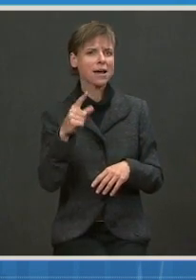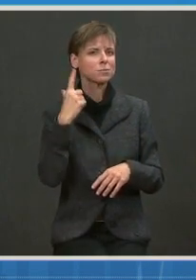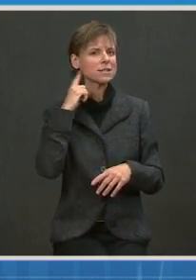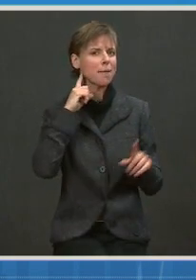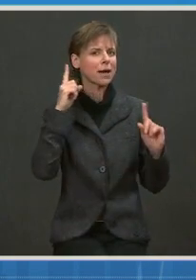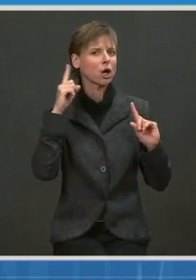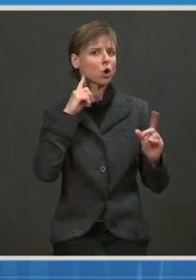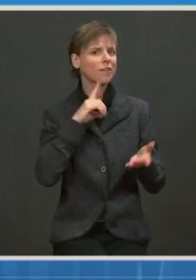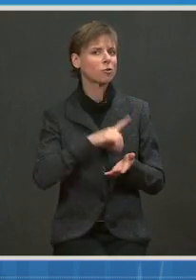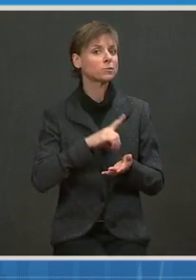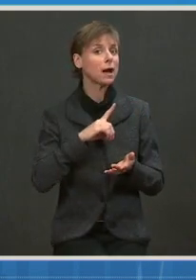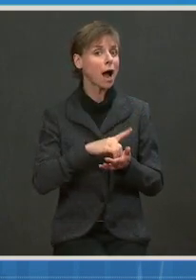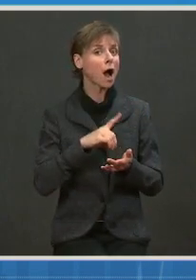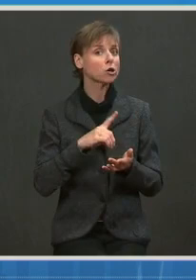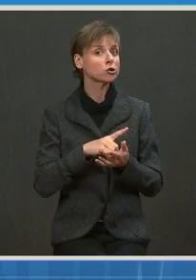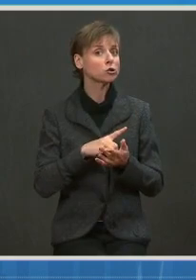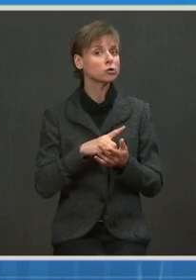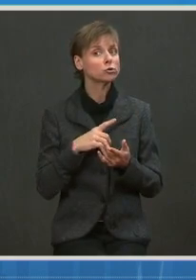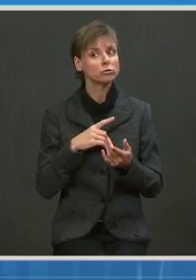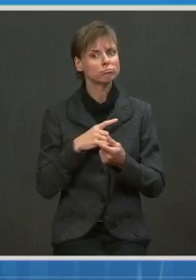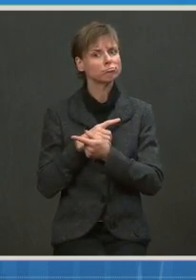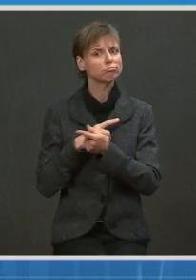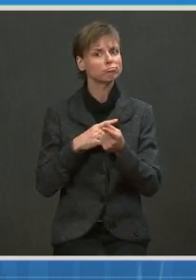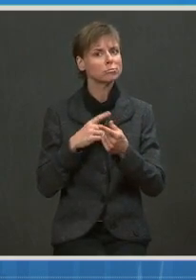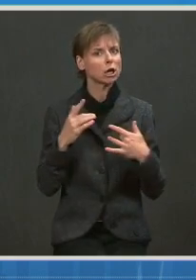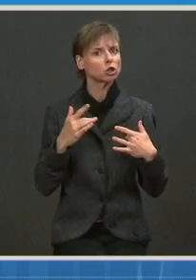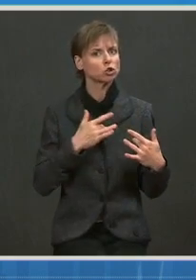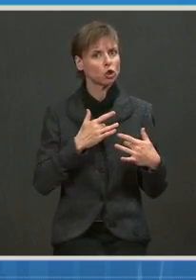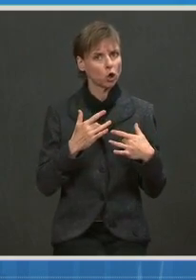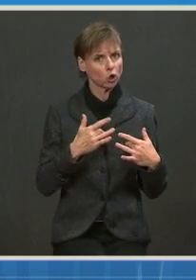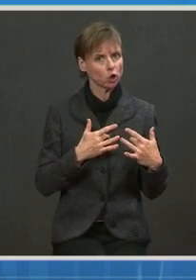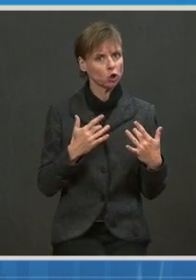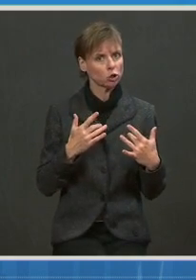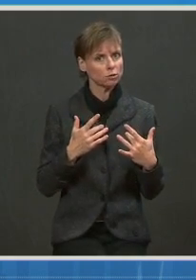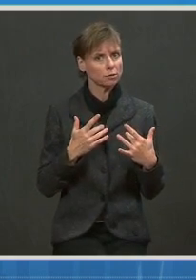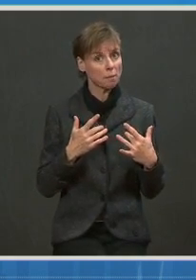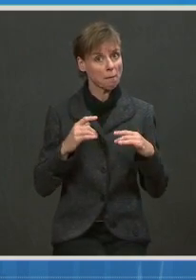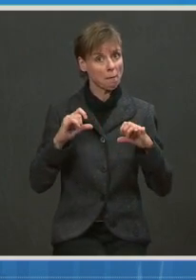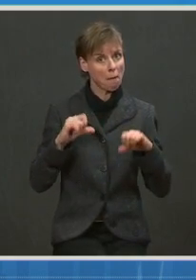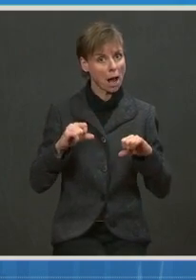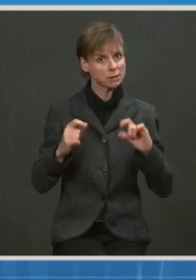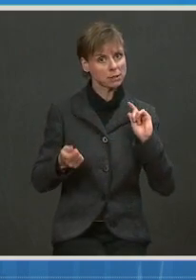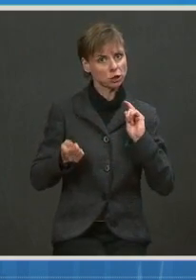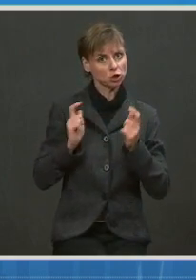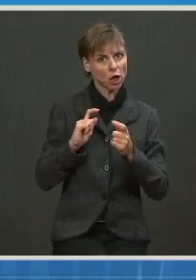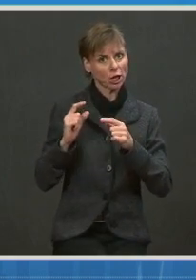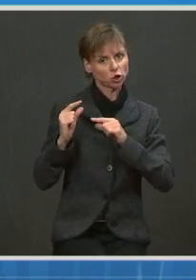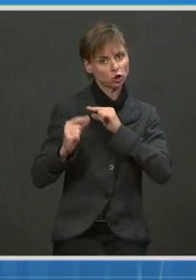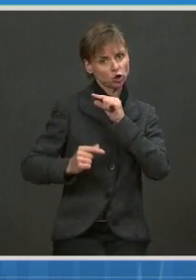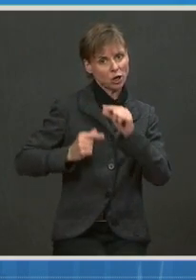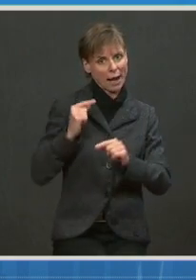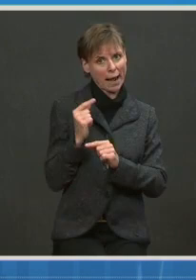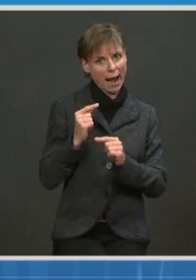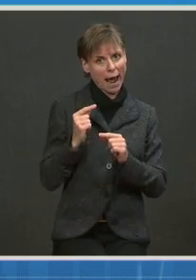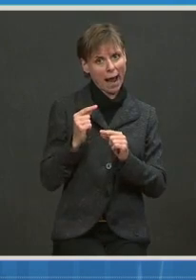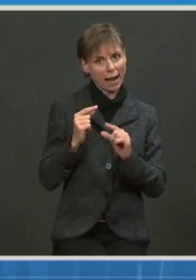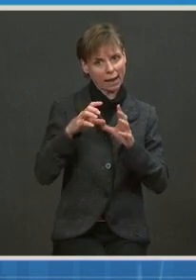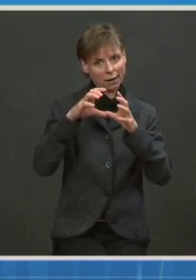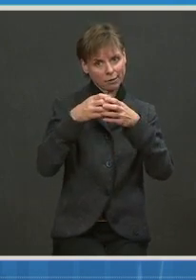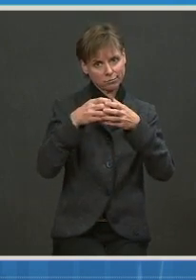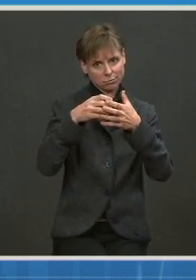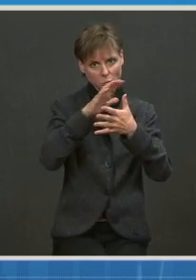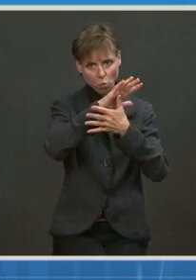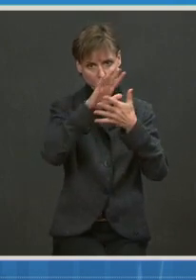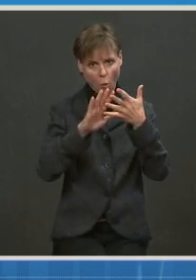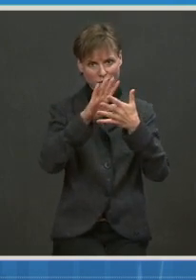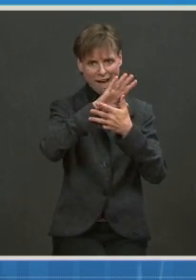is a concern about the possible change in the genetic profile by 2 of the vaccinations versus